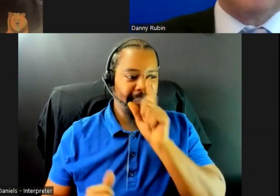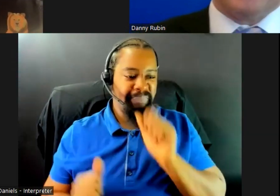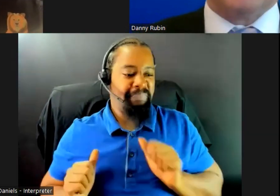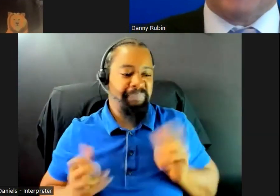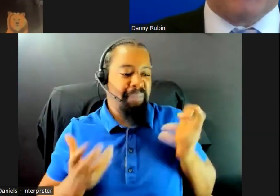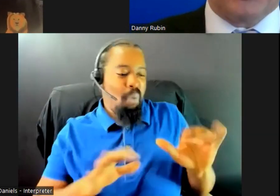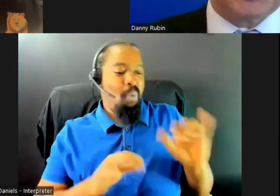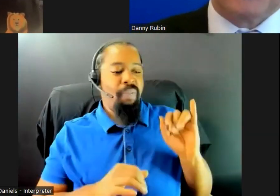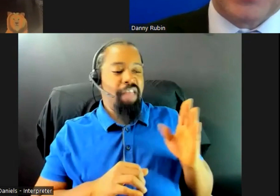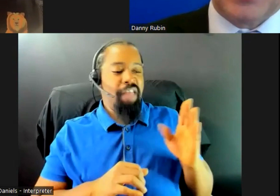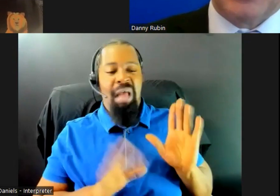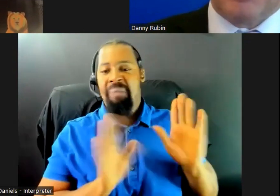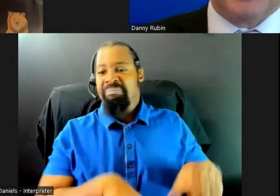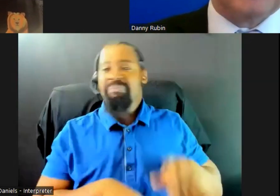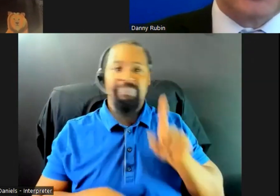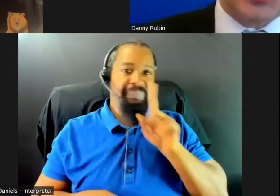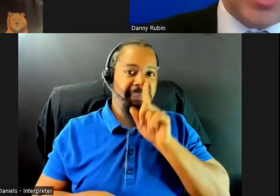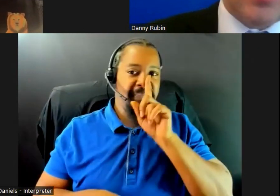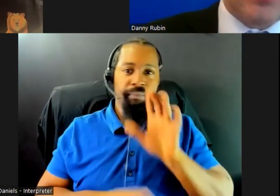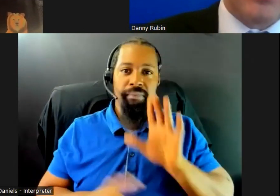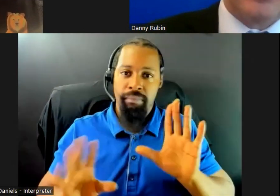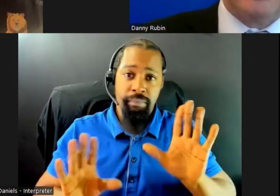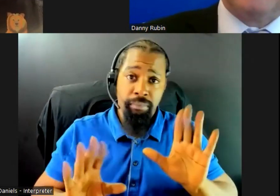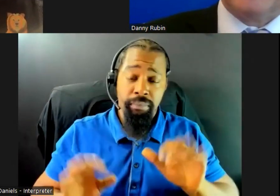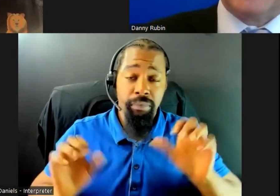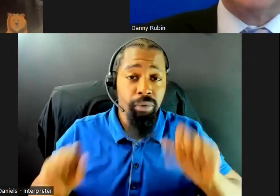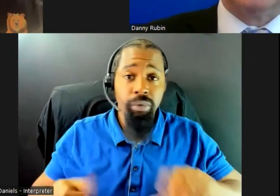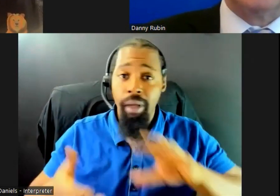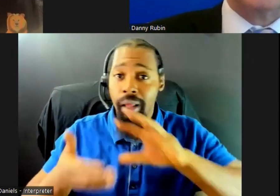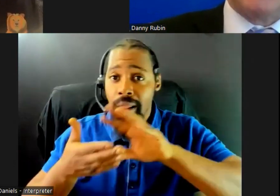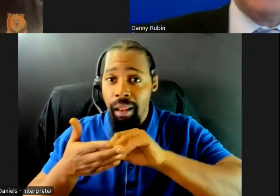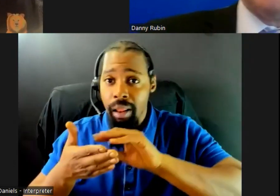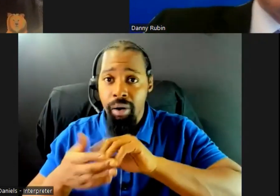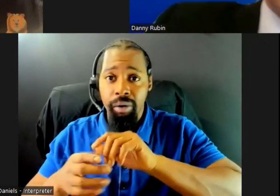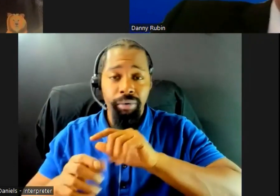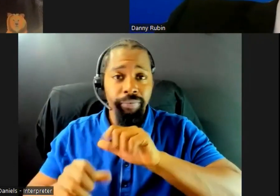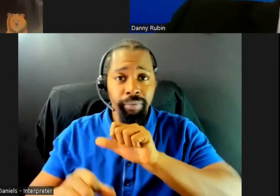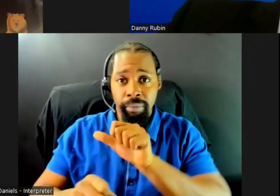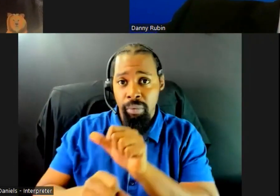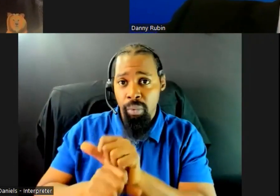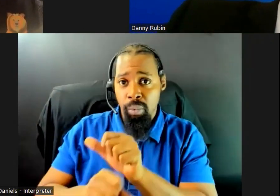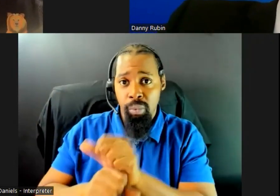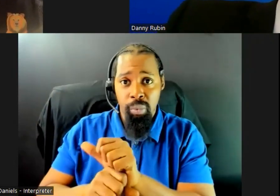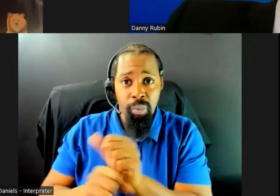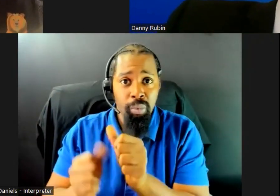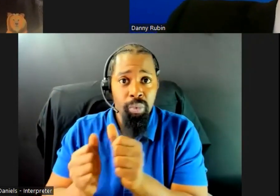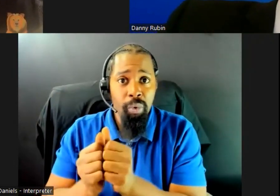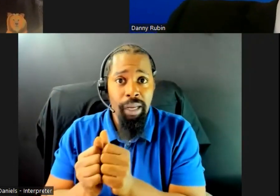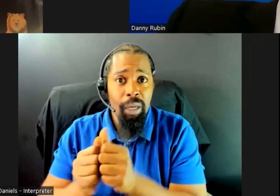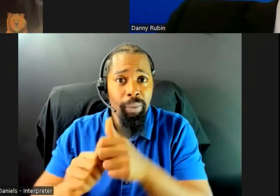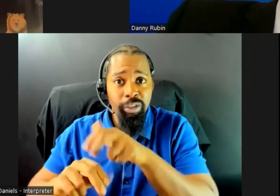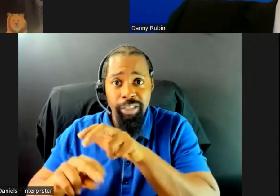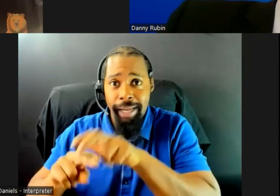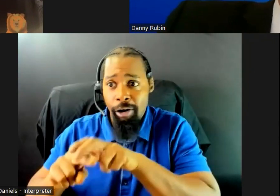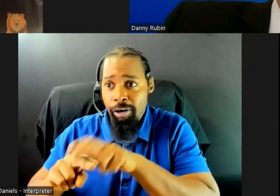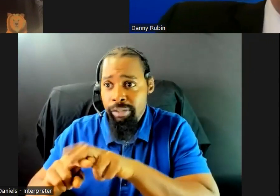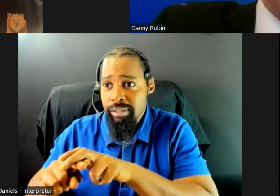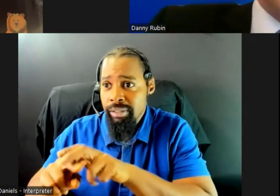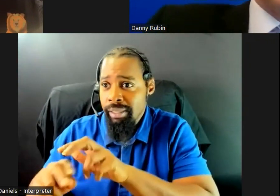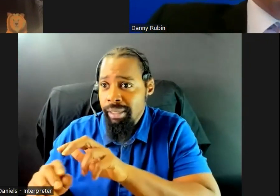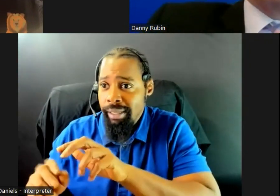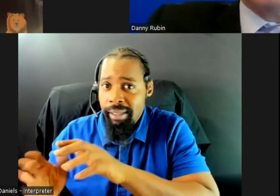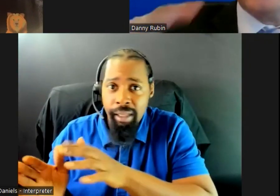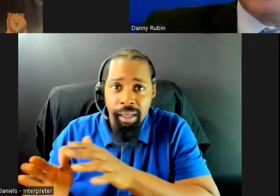learn from upholstery on a chair that could inspire shoes or a dress.